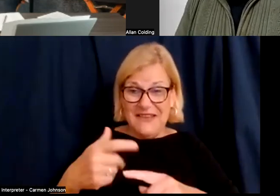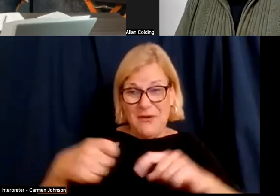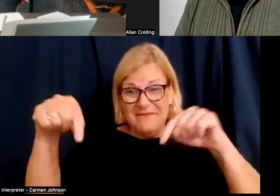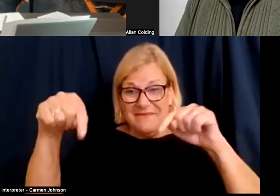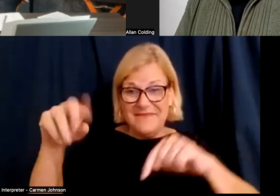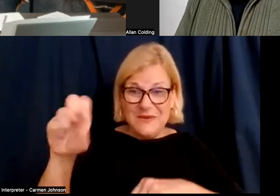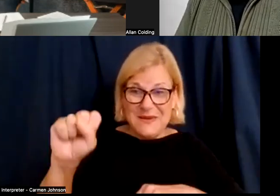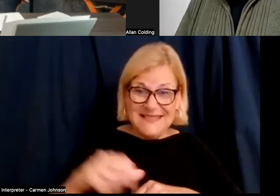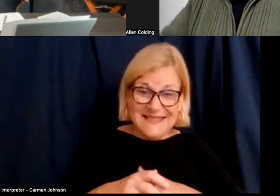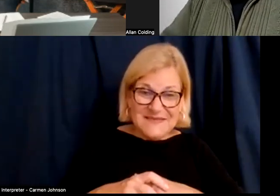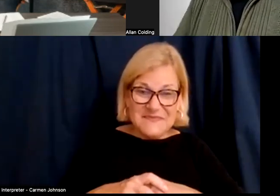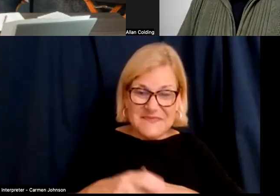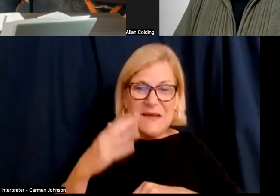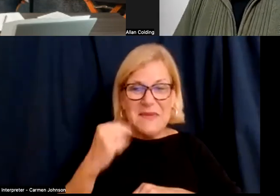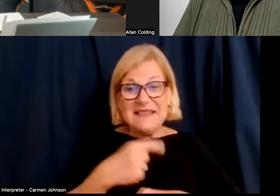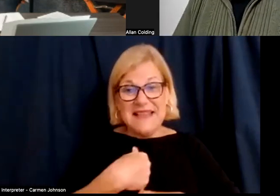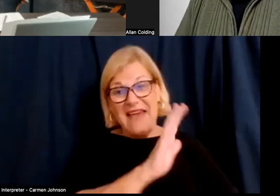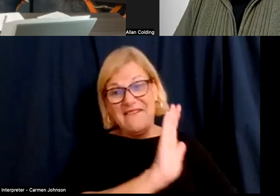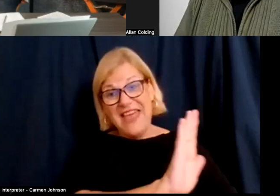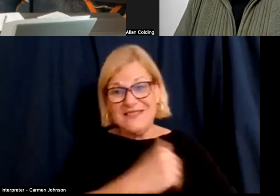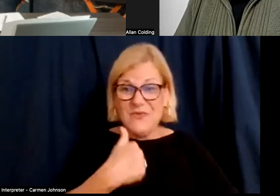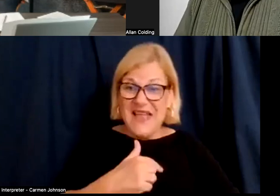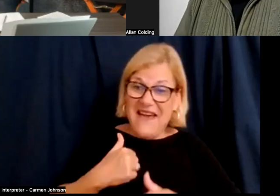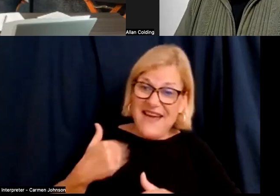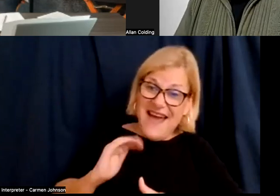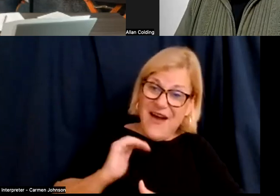here, because they have their thing and we got ours.